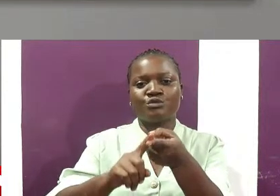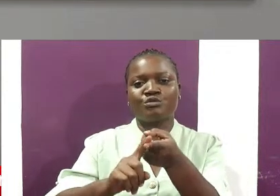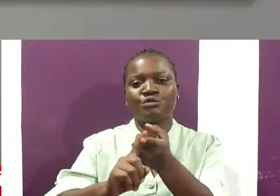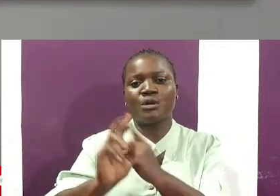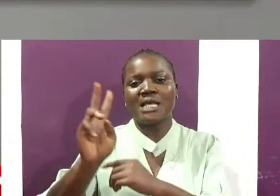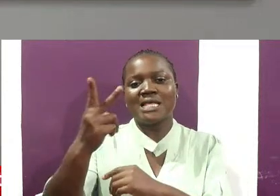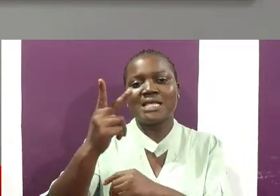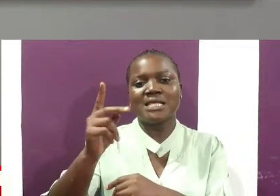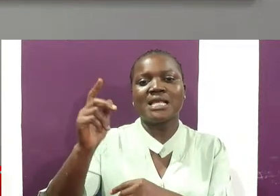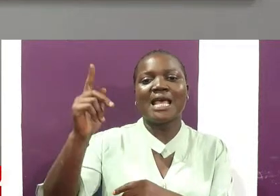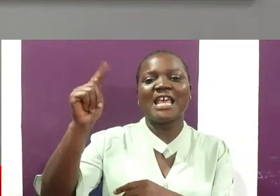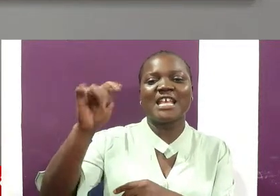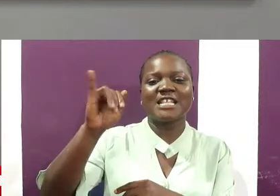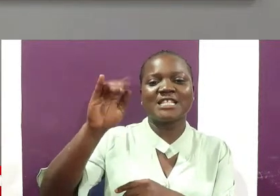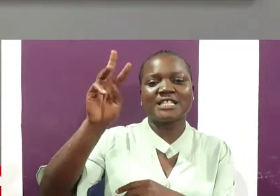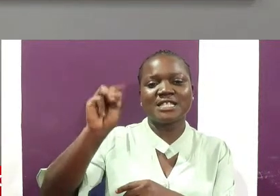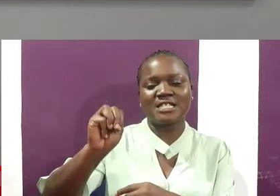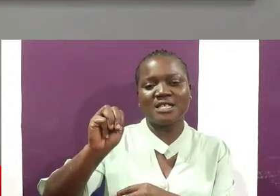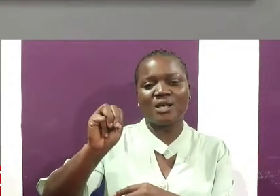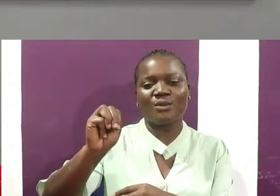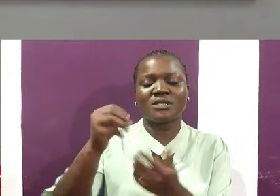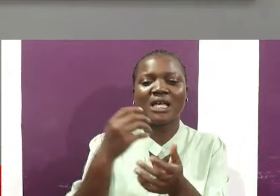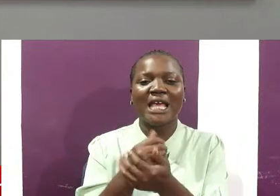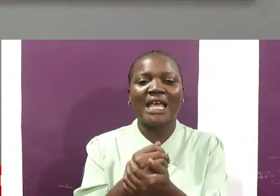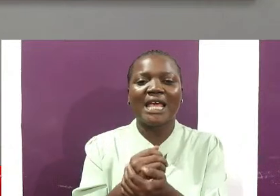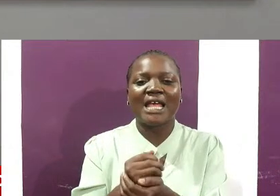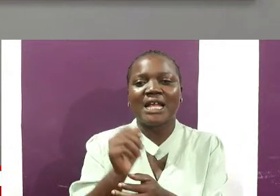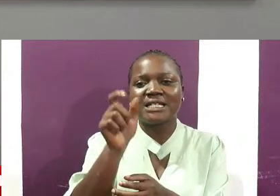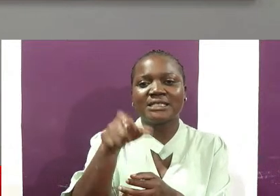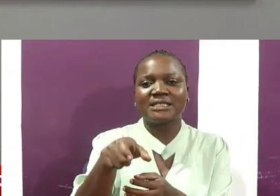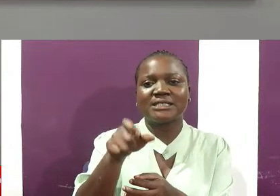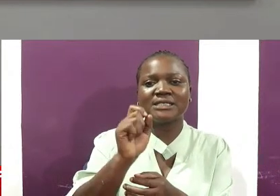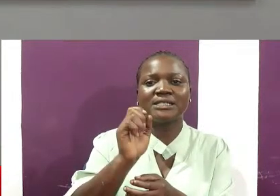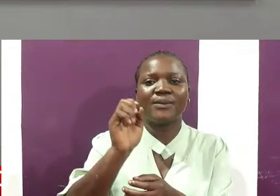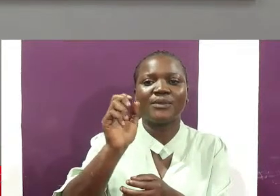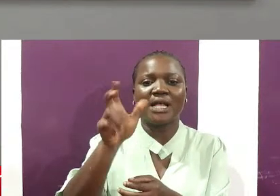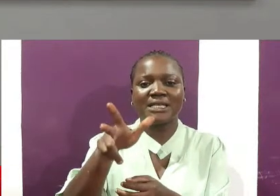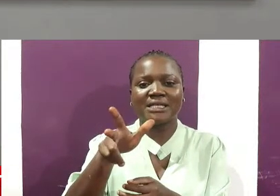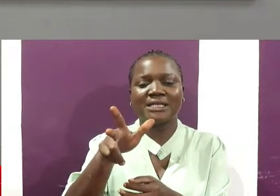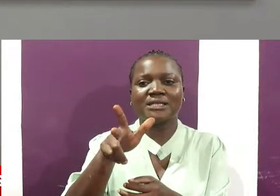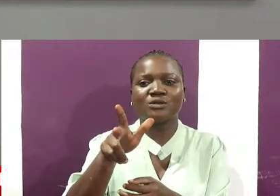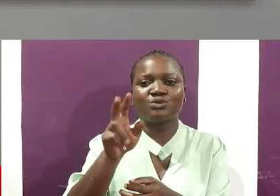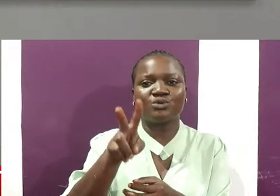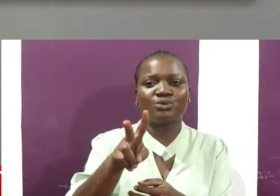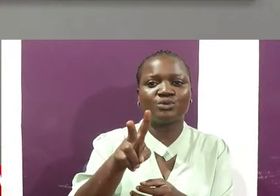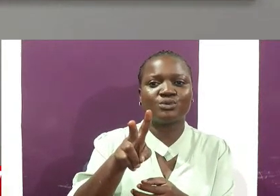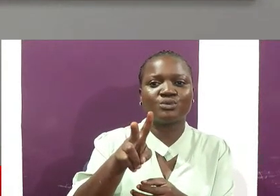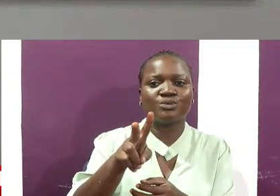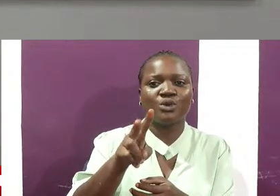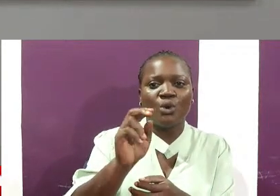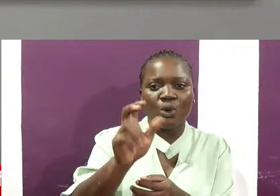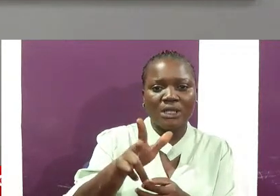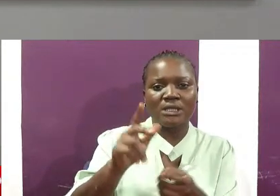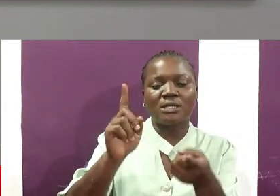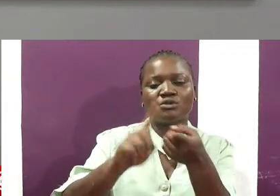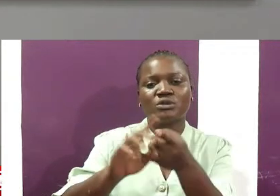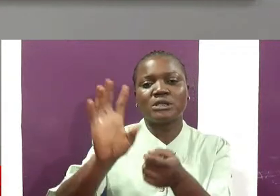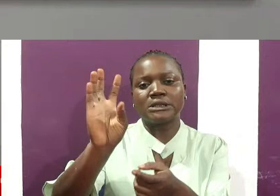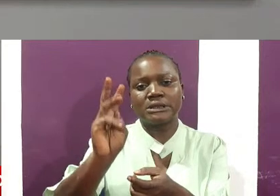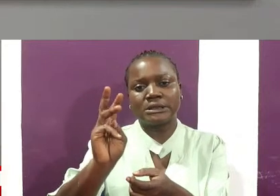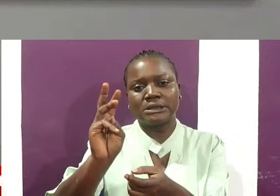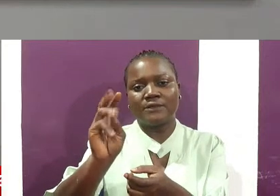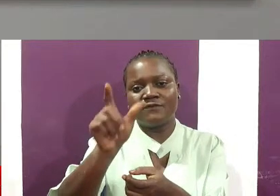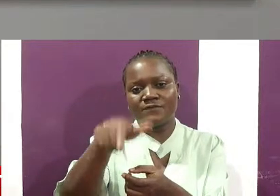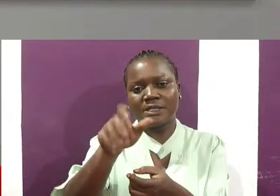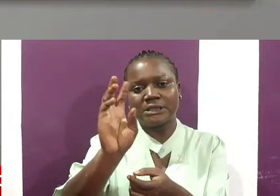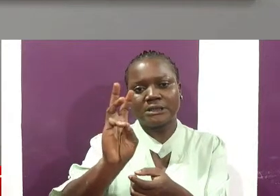Timothy. Timothy woman tosumie no no itremiensa enjemoye edu enson no a na